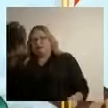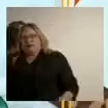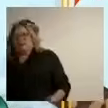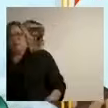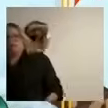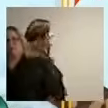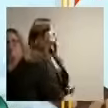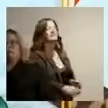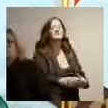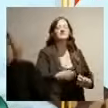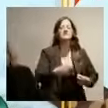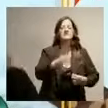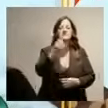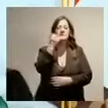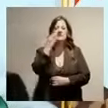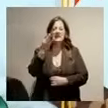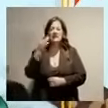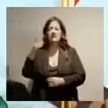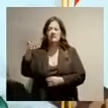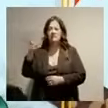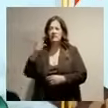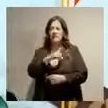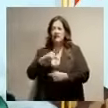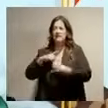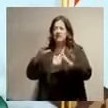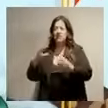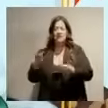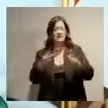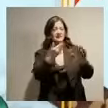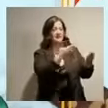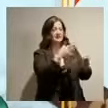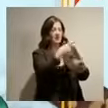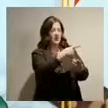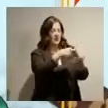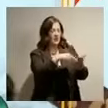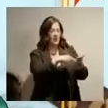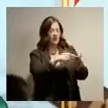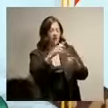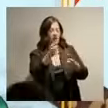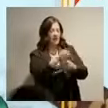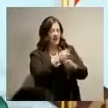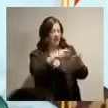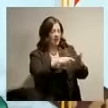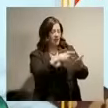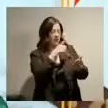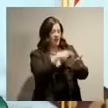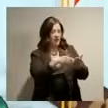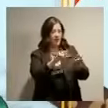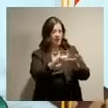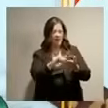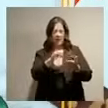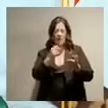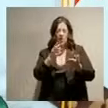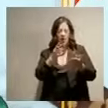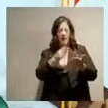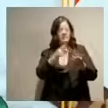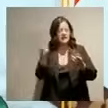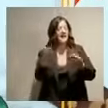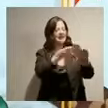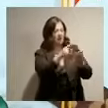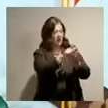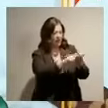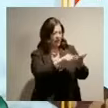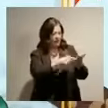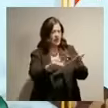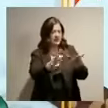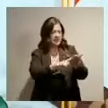automatic veto on changes? You know me. I'm going to read a bill. I don't want to say I'm going to sign anything. I need to see what they're talking about. They